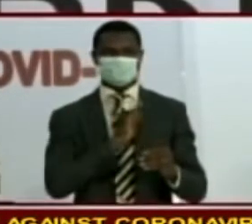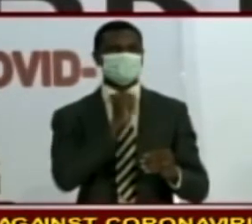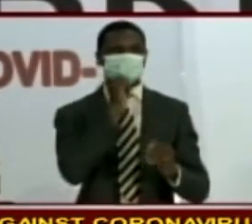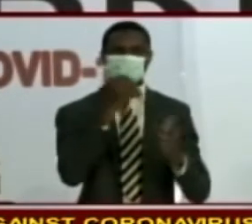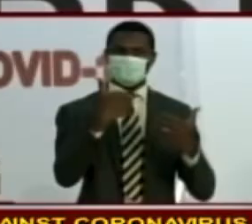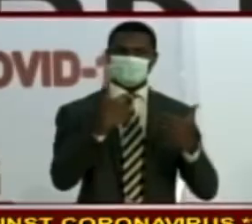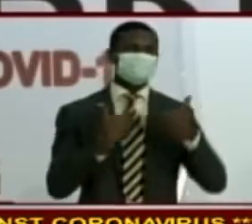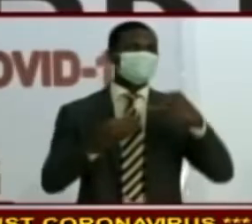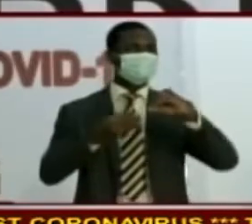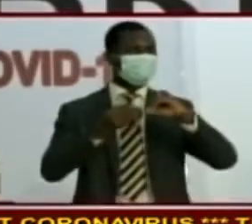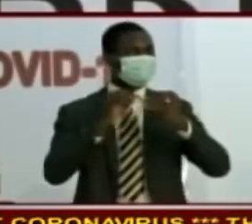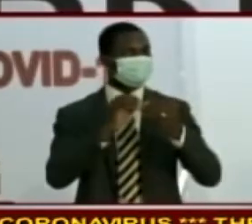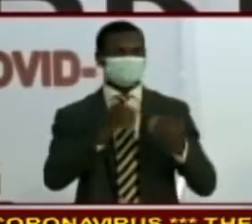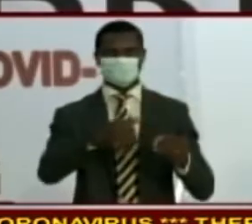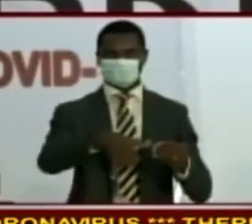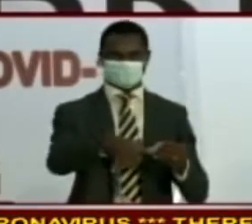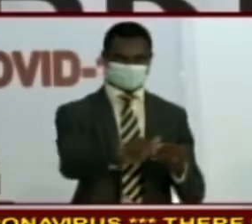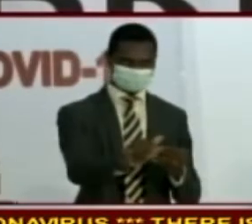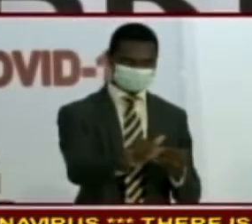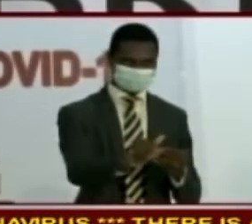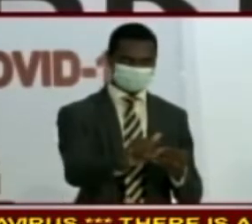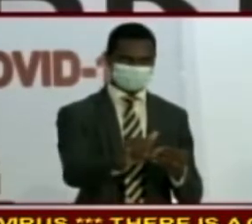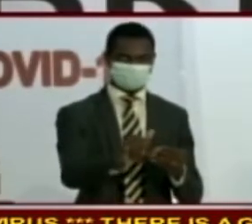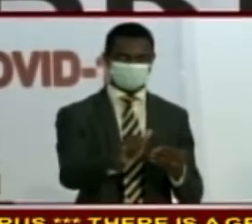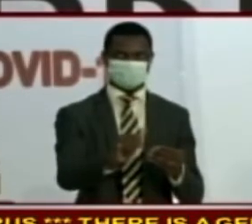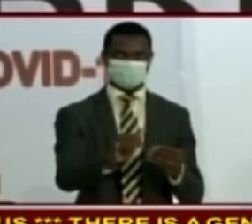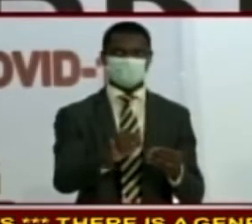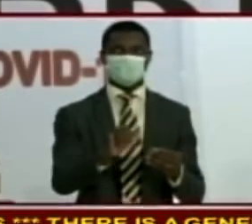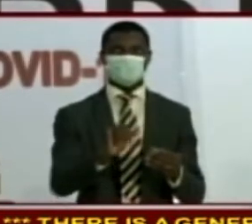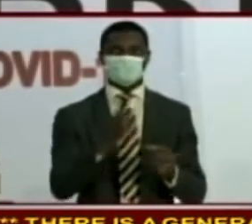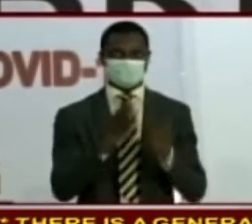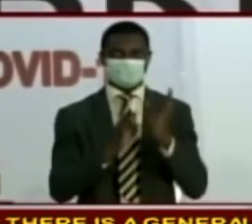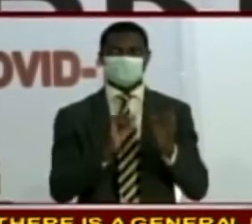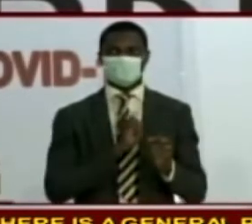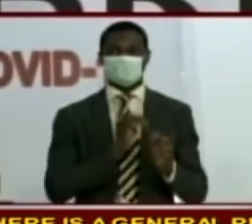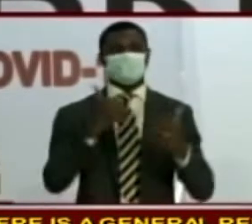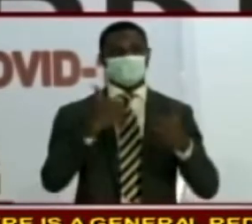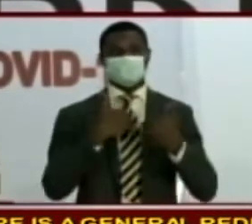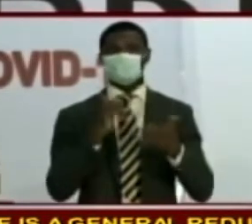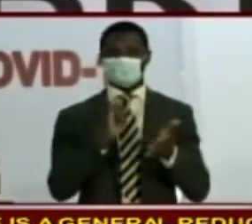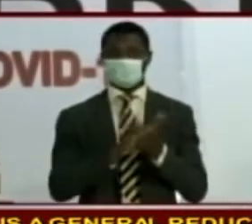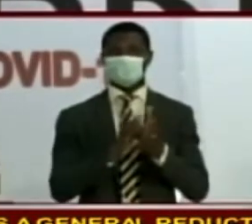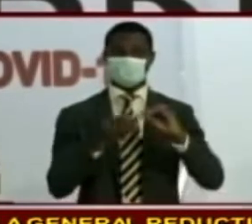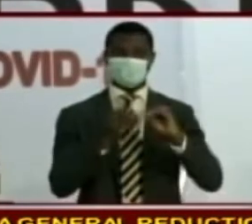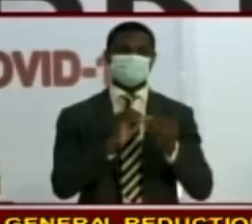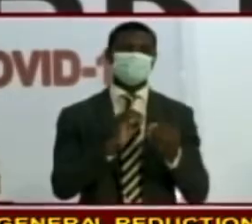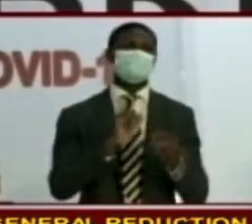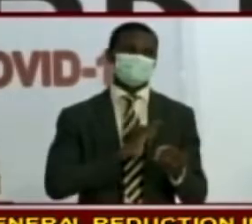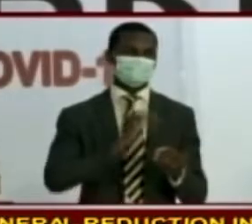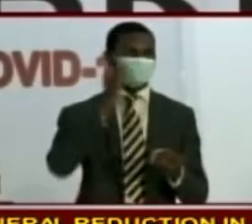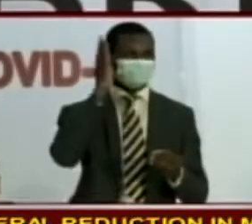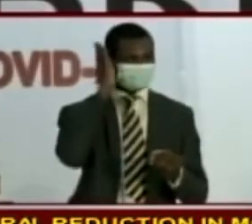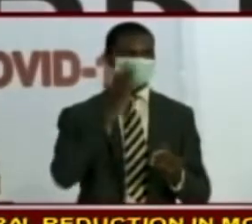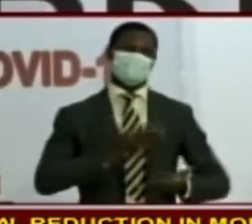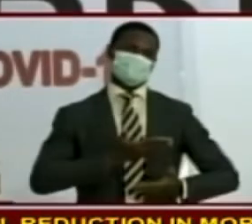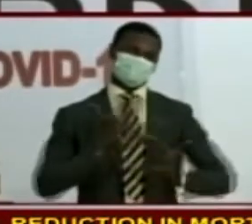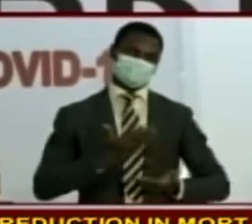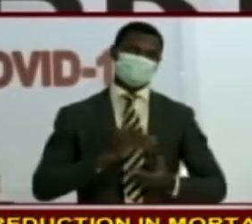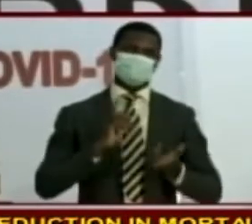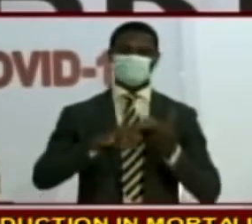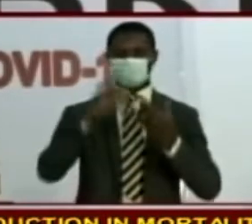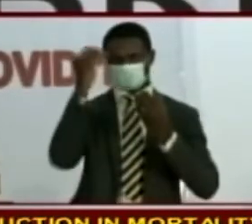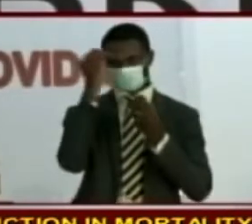of what our current amount is. Rachel, if I did, I'll be a working calculator,